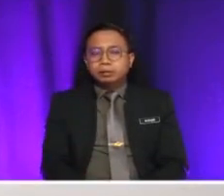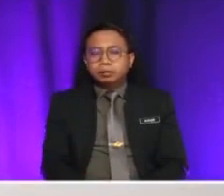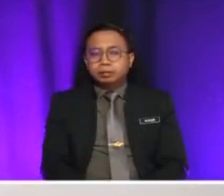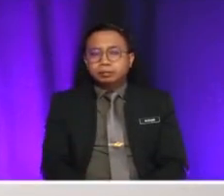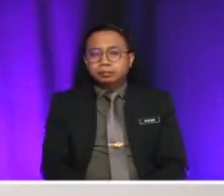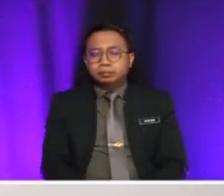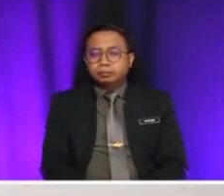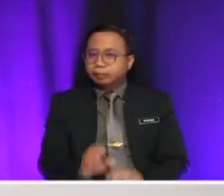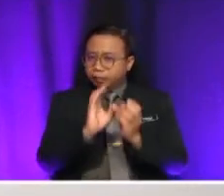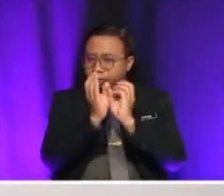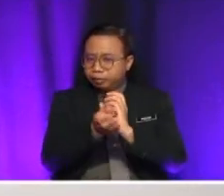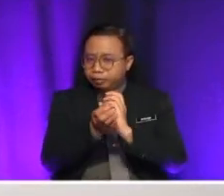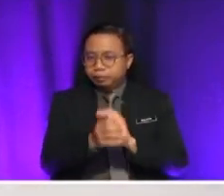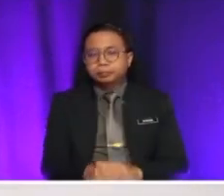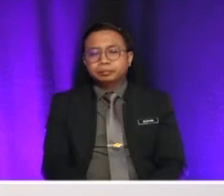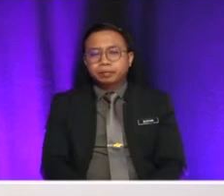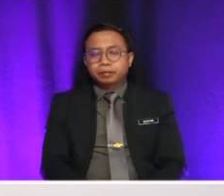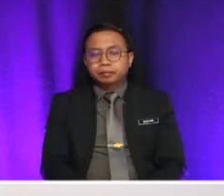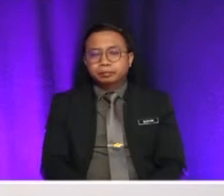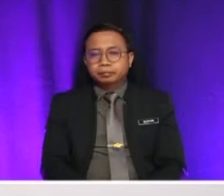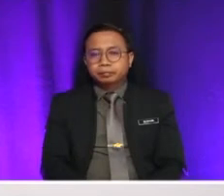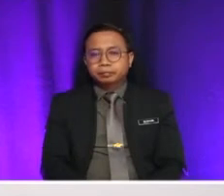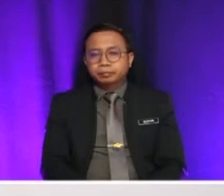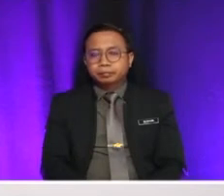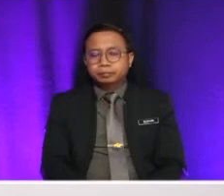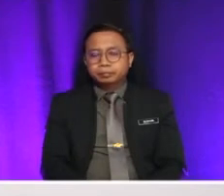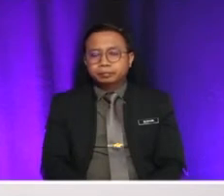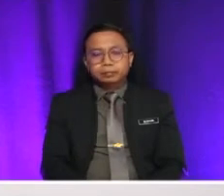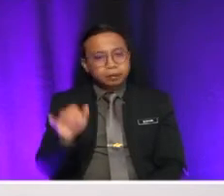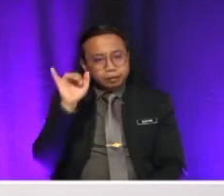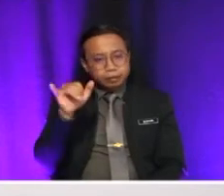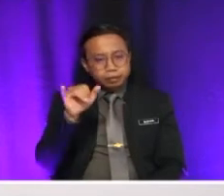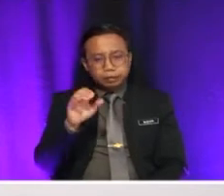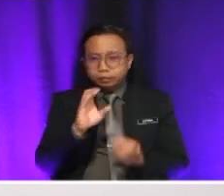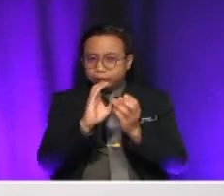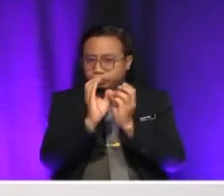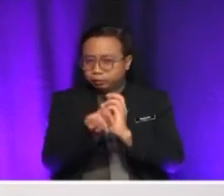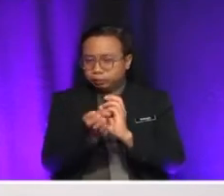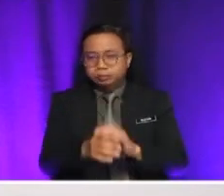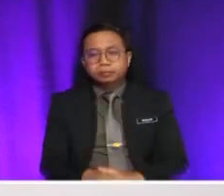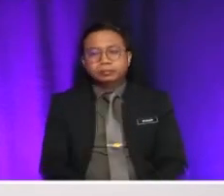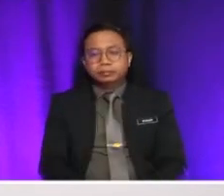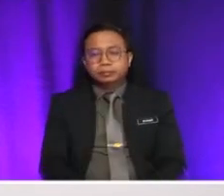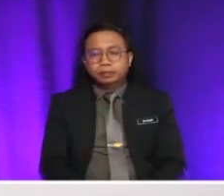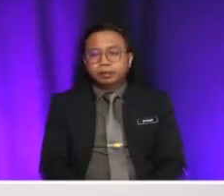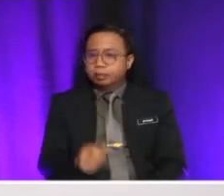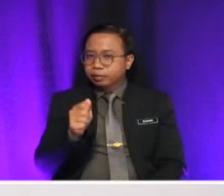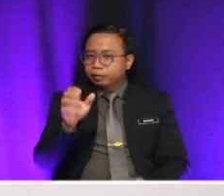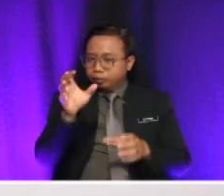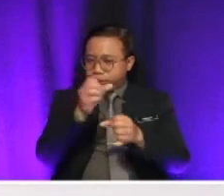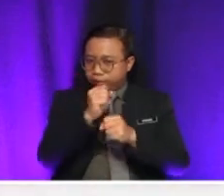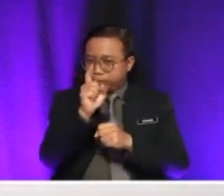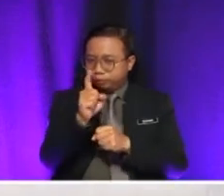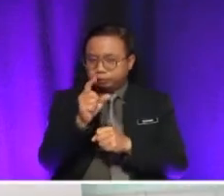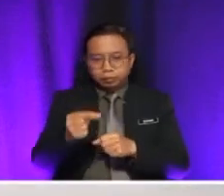We can change the word change to convert. Okay, yes, convert. Okay, well done, Rowena. Okay, you get 1 stick. All